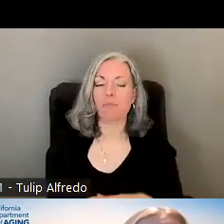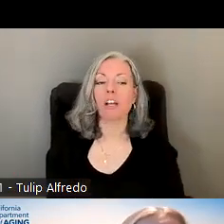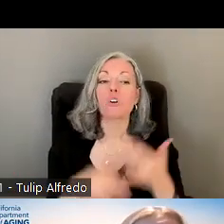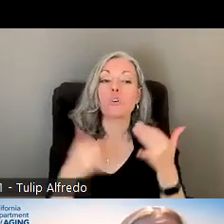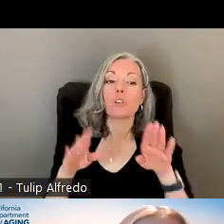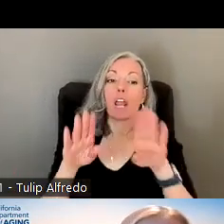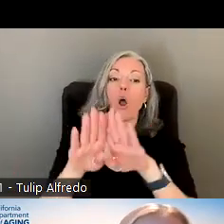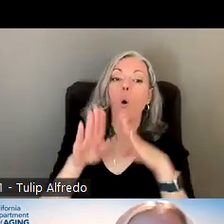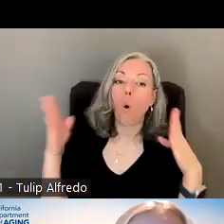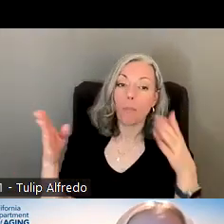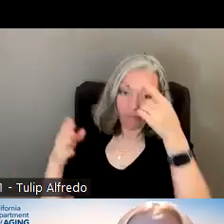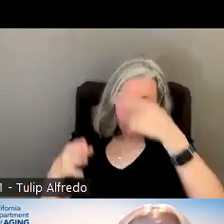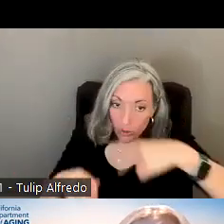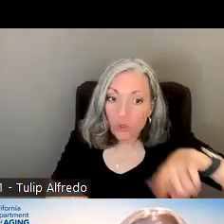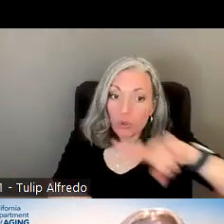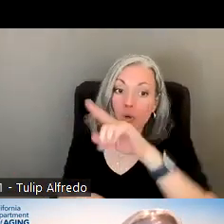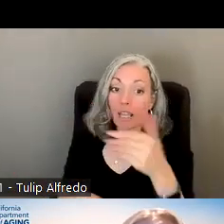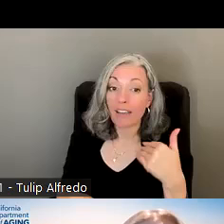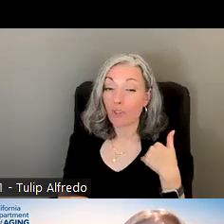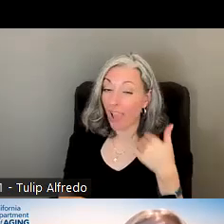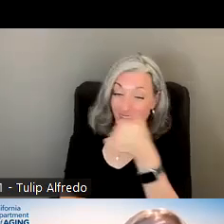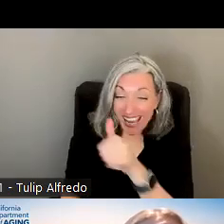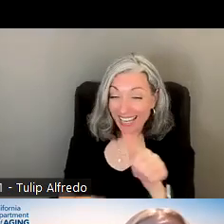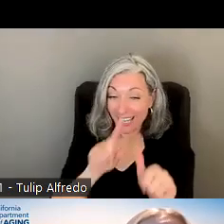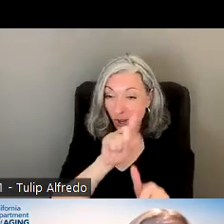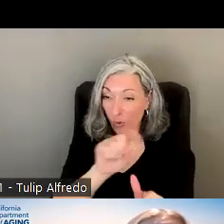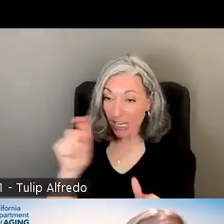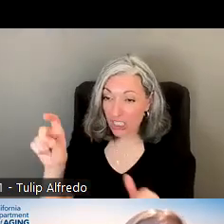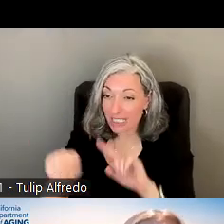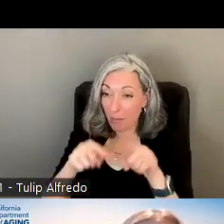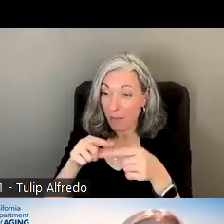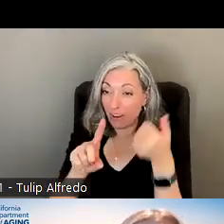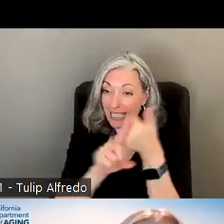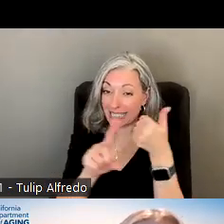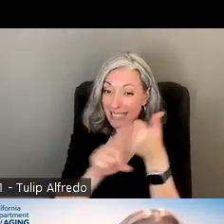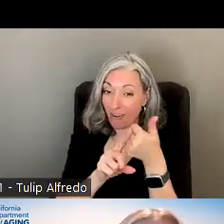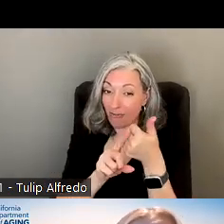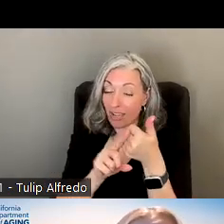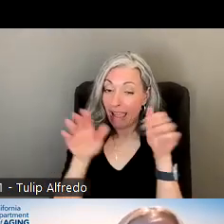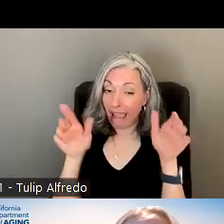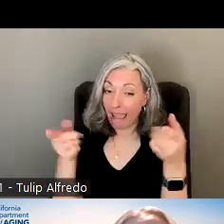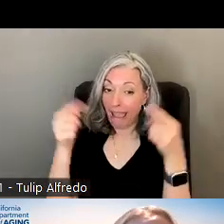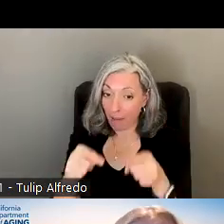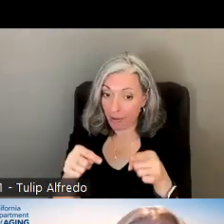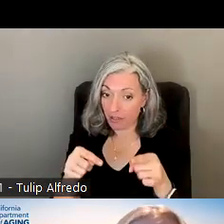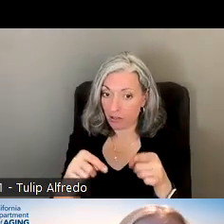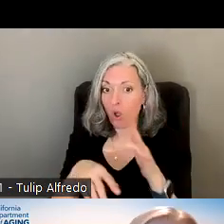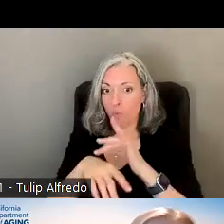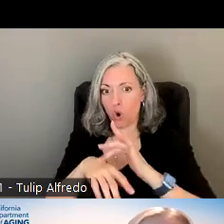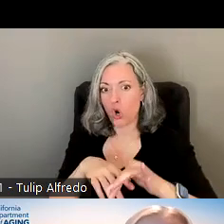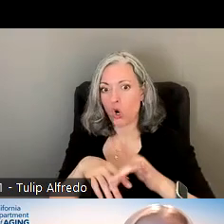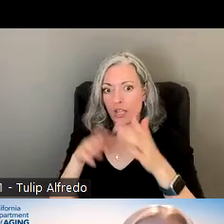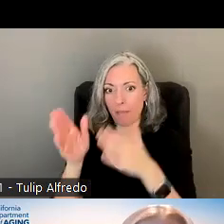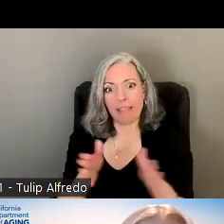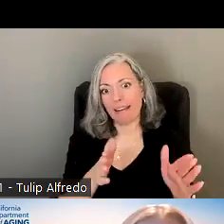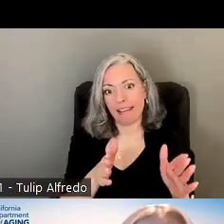open the floor to see if you have any questions about the event itself. We are definitely in the early planning stages of